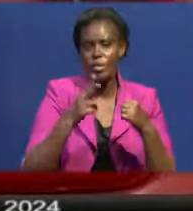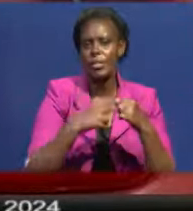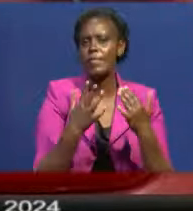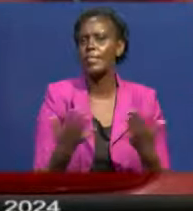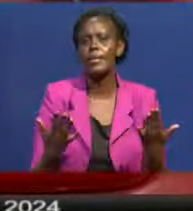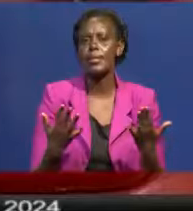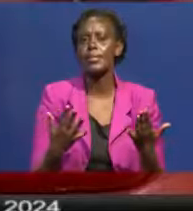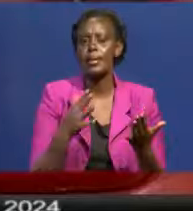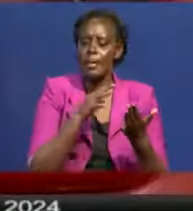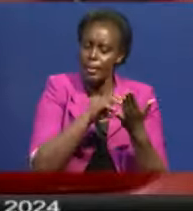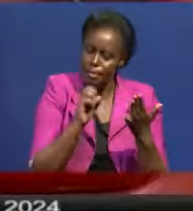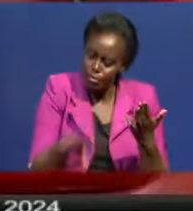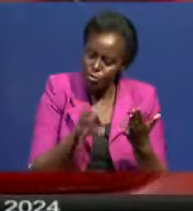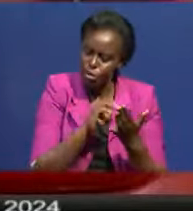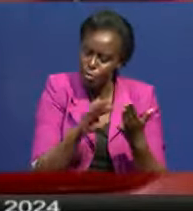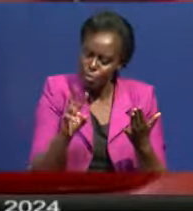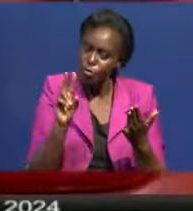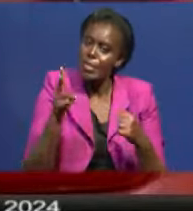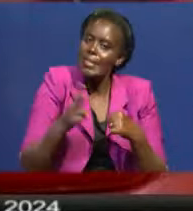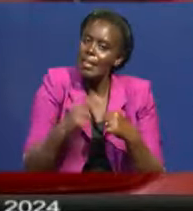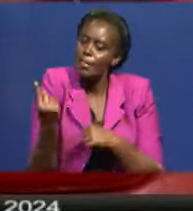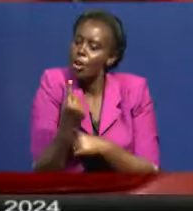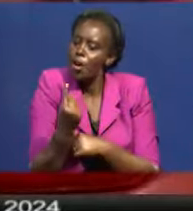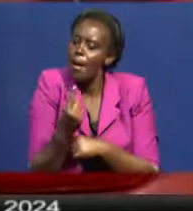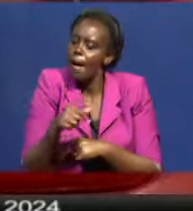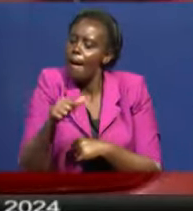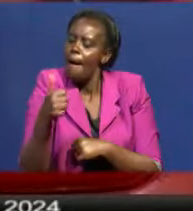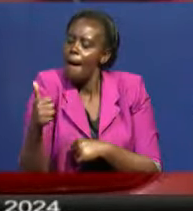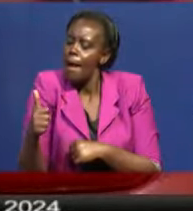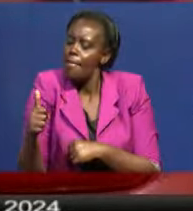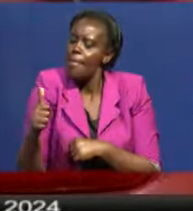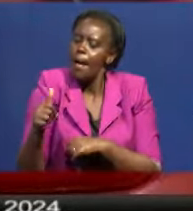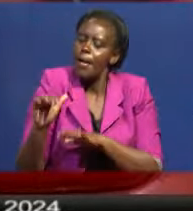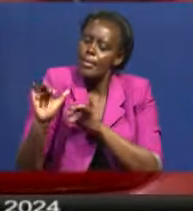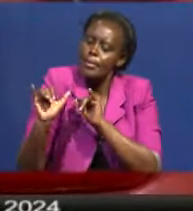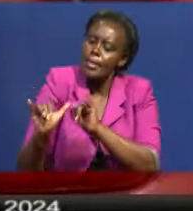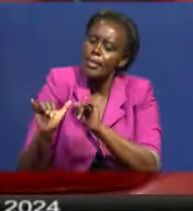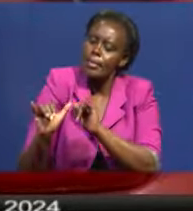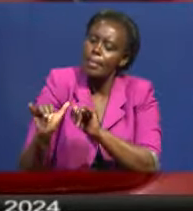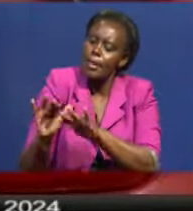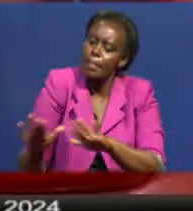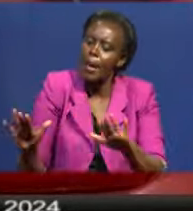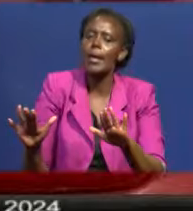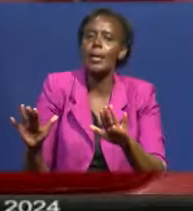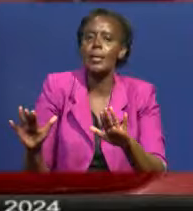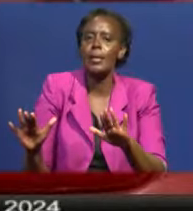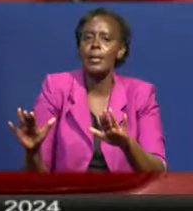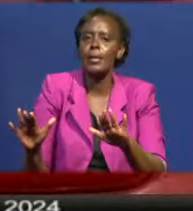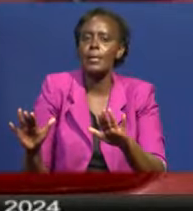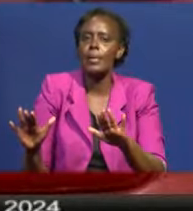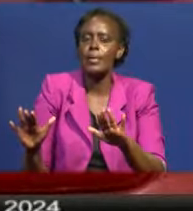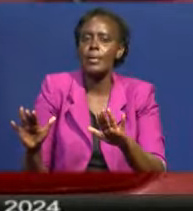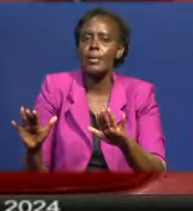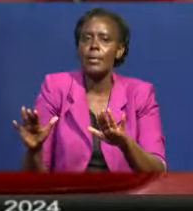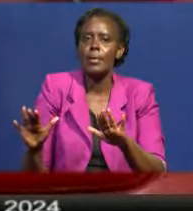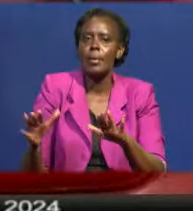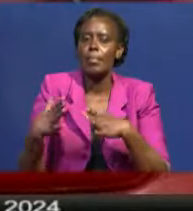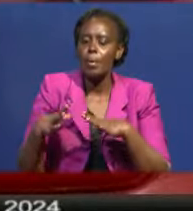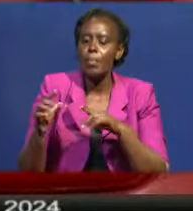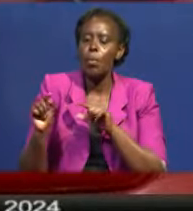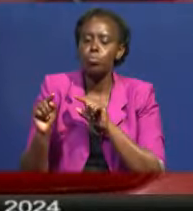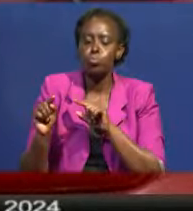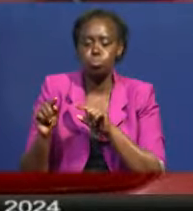products. The rest continue to remain on the market. Roundup, people who got, it was confirmed, Roundup gave people